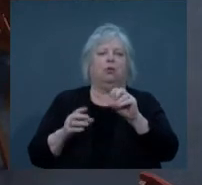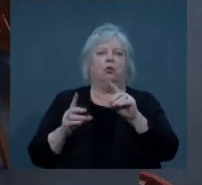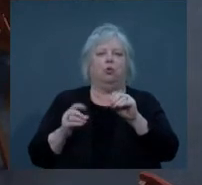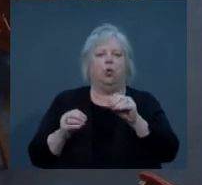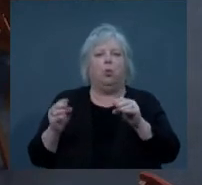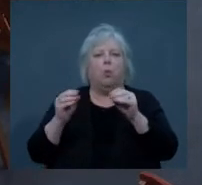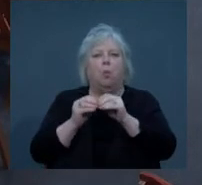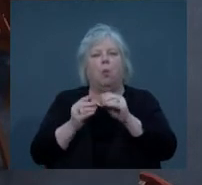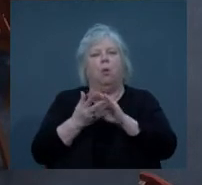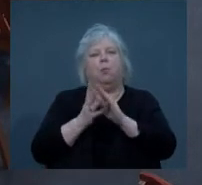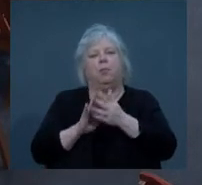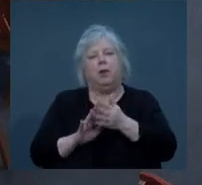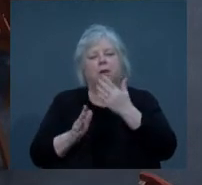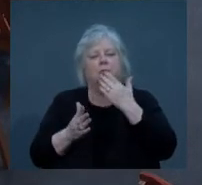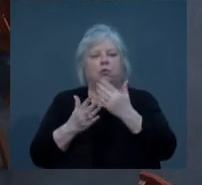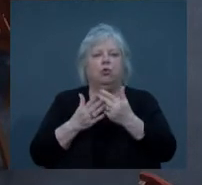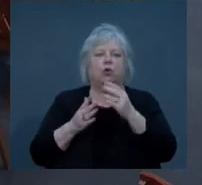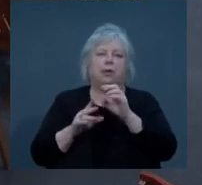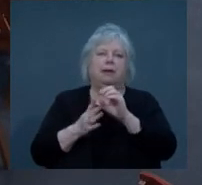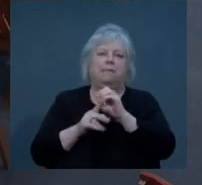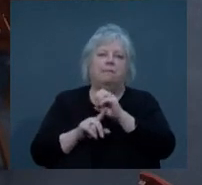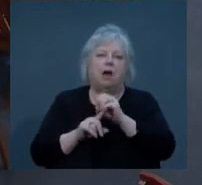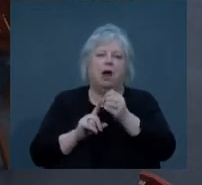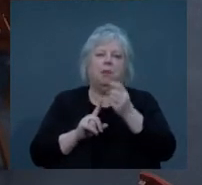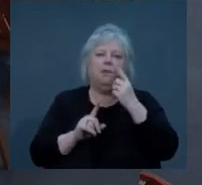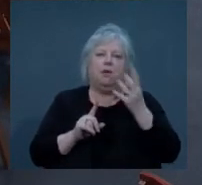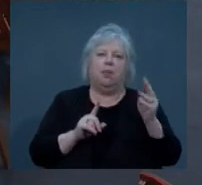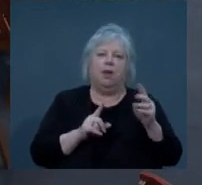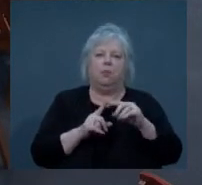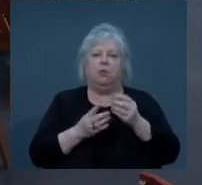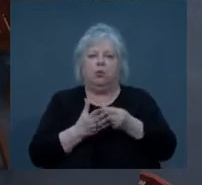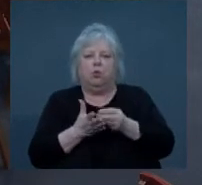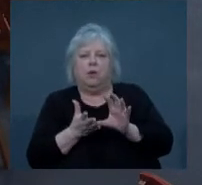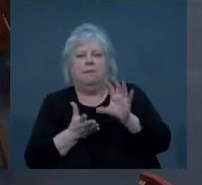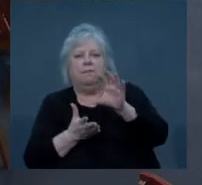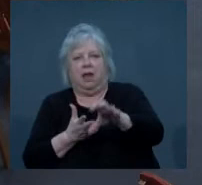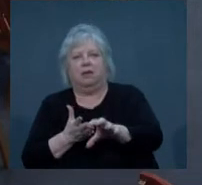be a conducive environment for them to invest. And, you know,